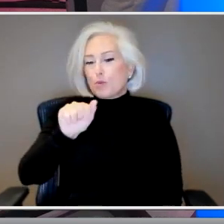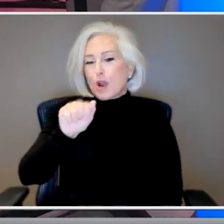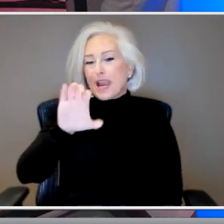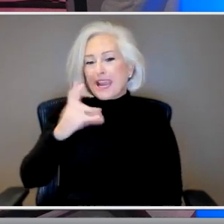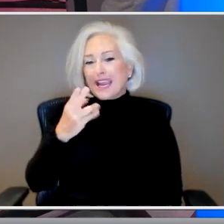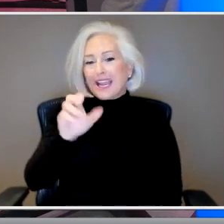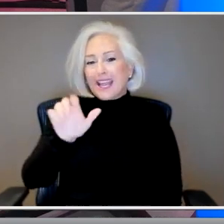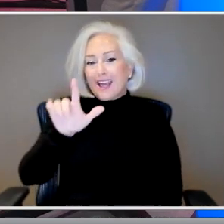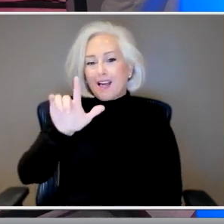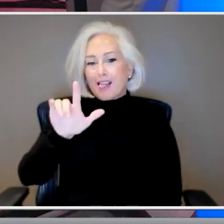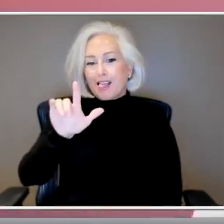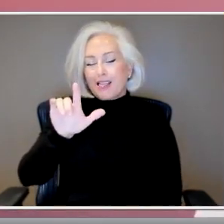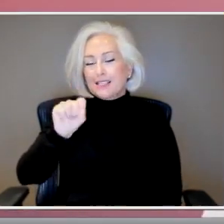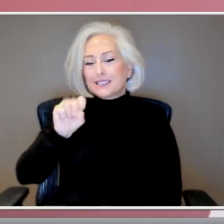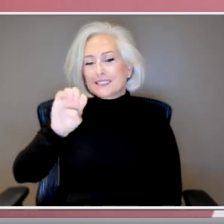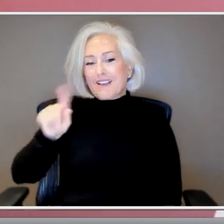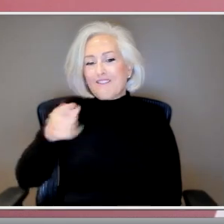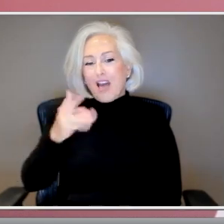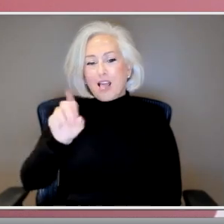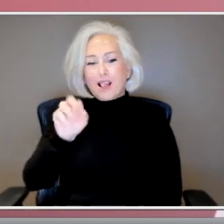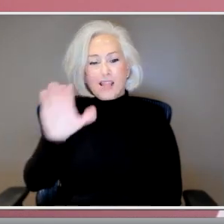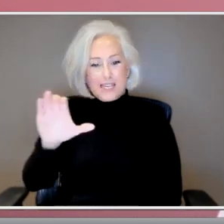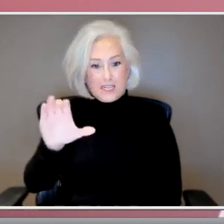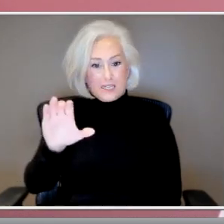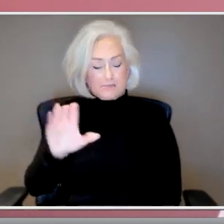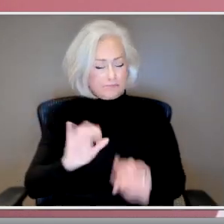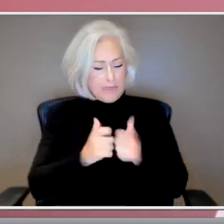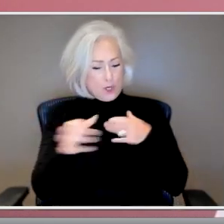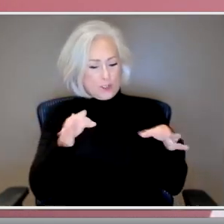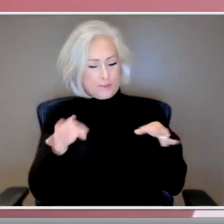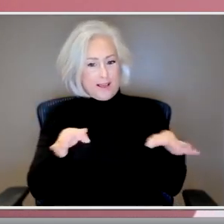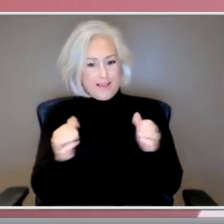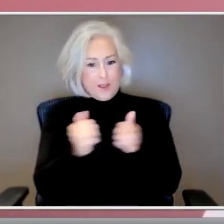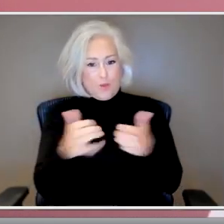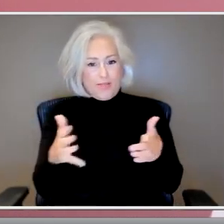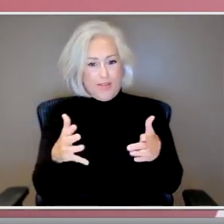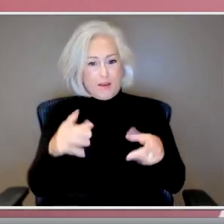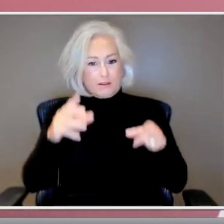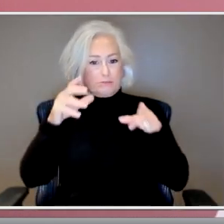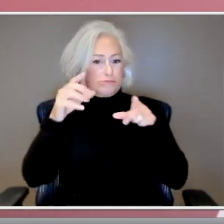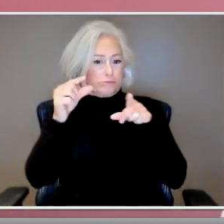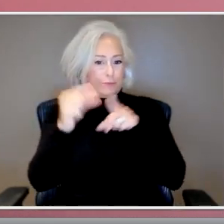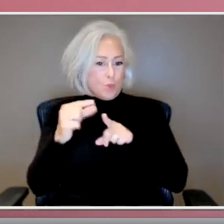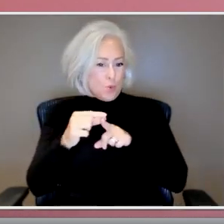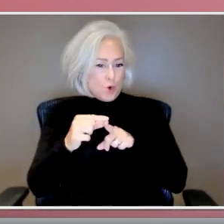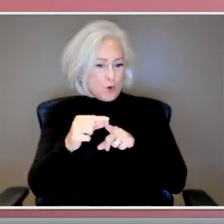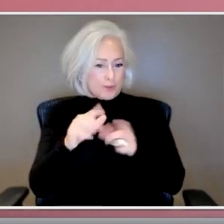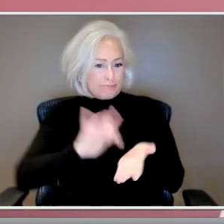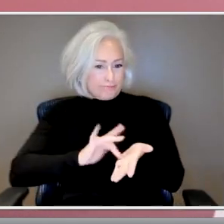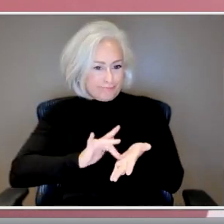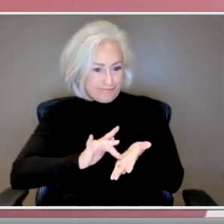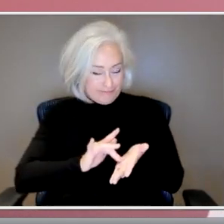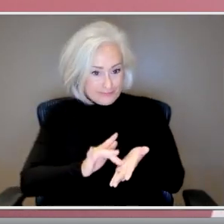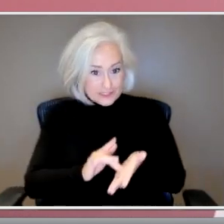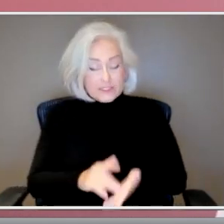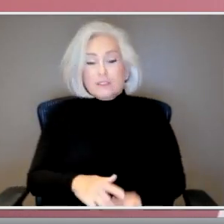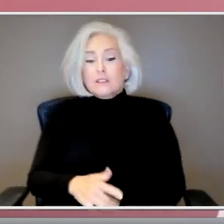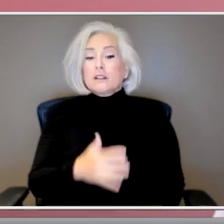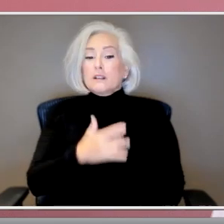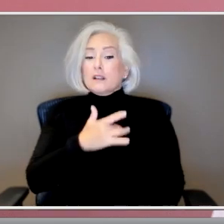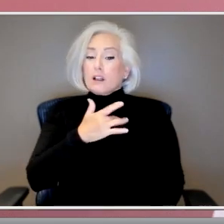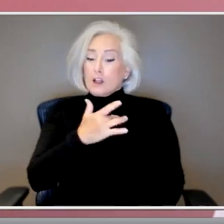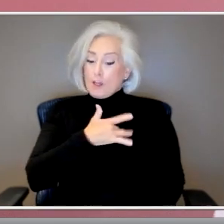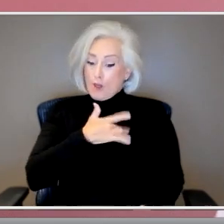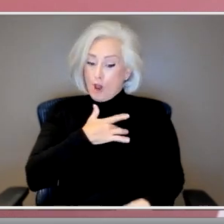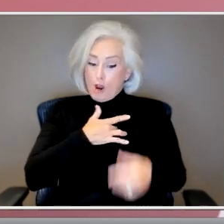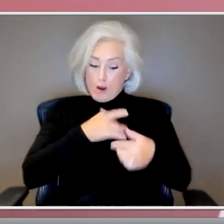medical background? yeah, sure. So, you know, the role of the aorta is to deliver blood to all the vital organs in our body. And